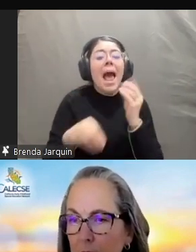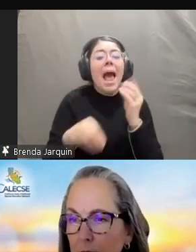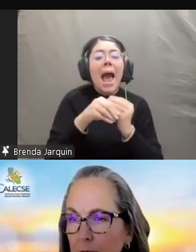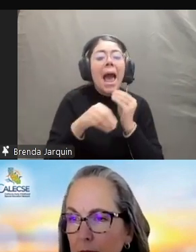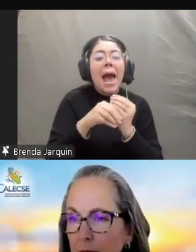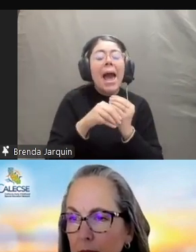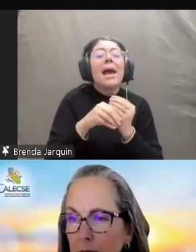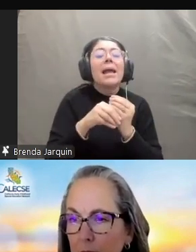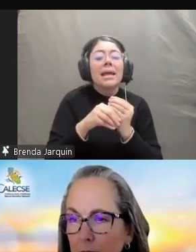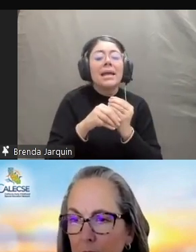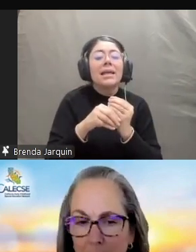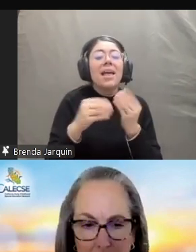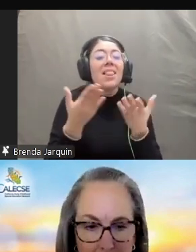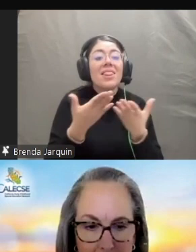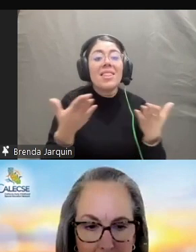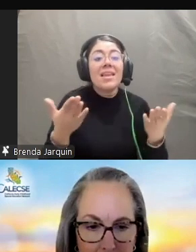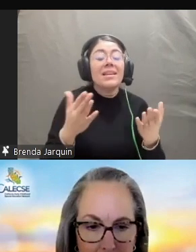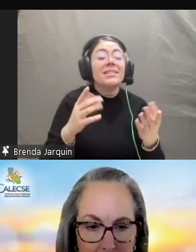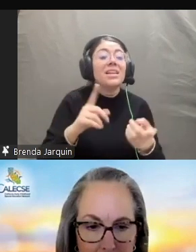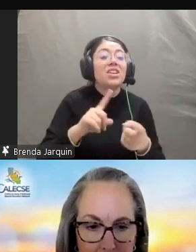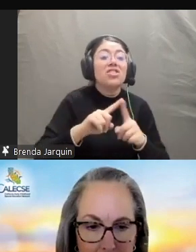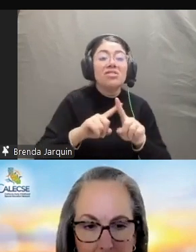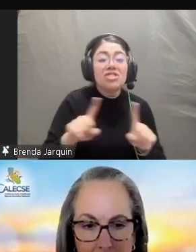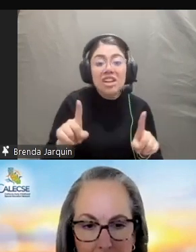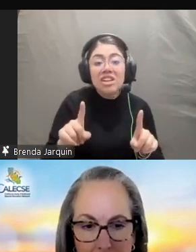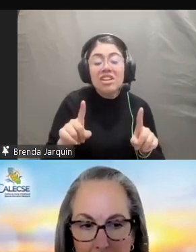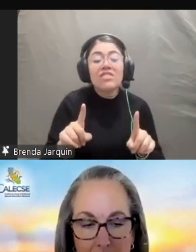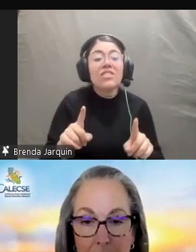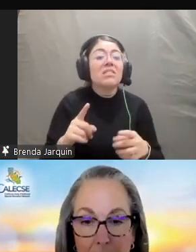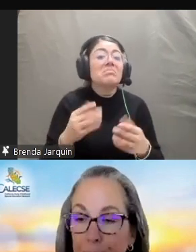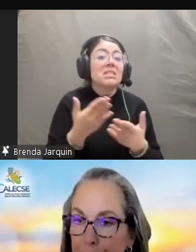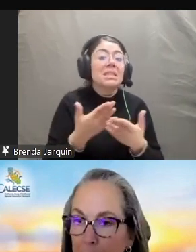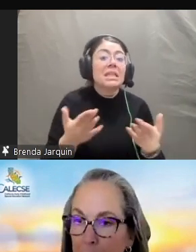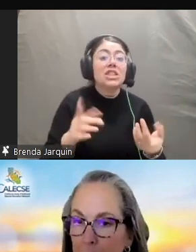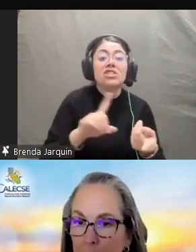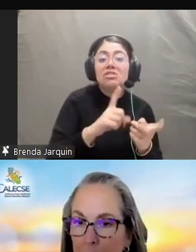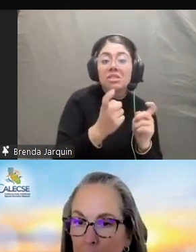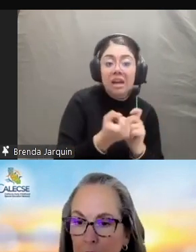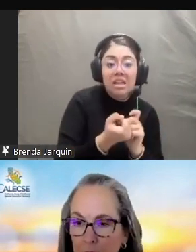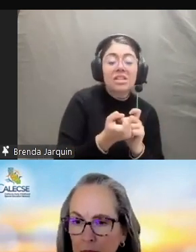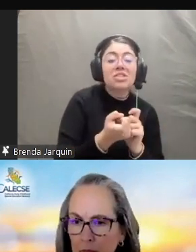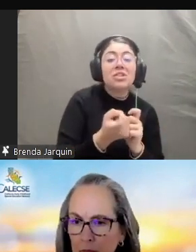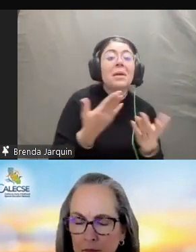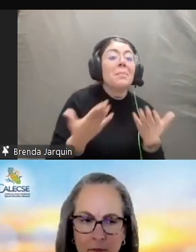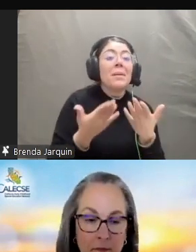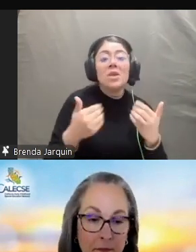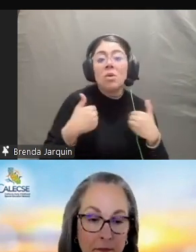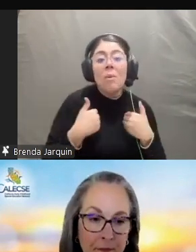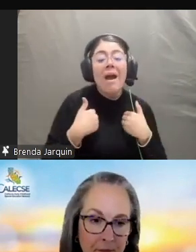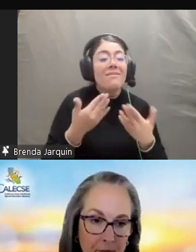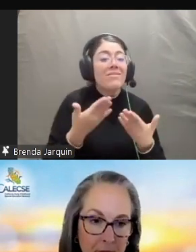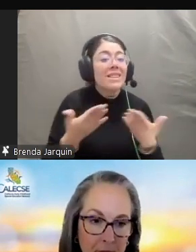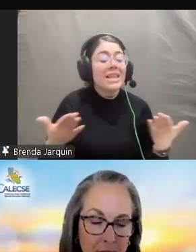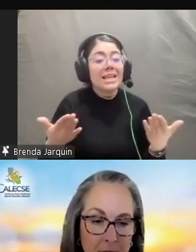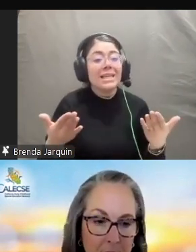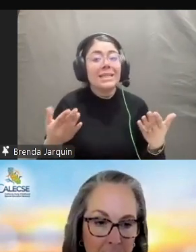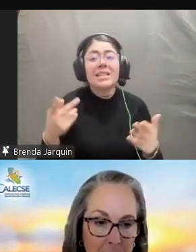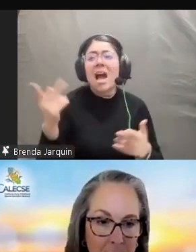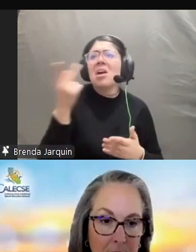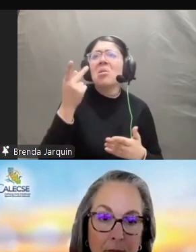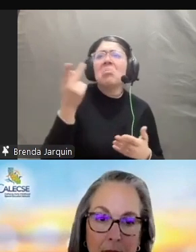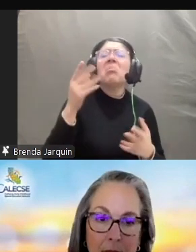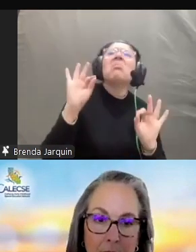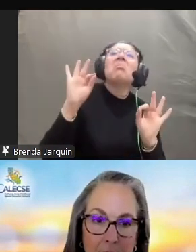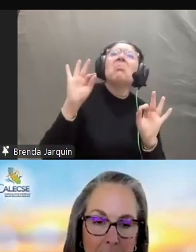interagency agreement. If there's things that are agreed upon but not required, really think in your area